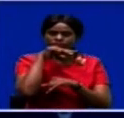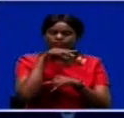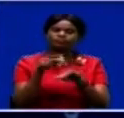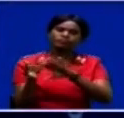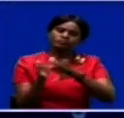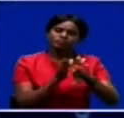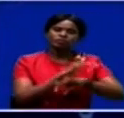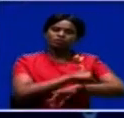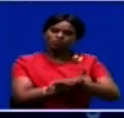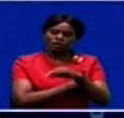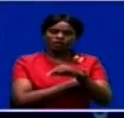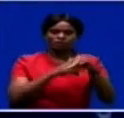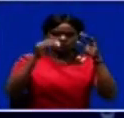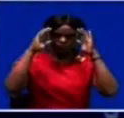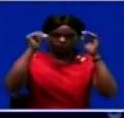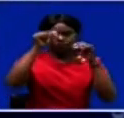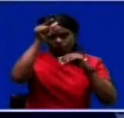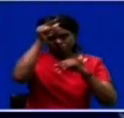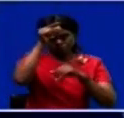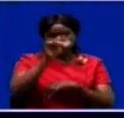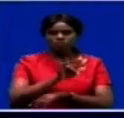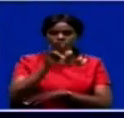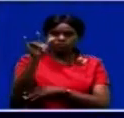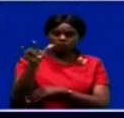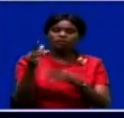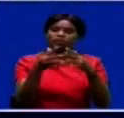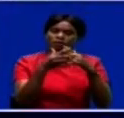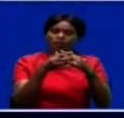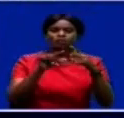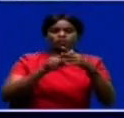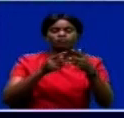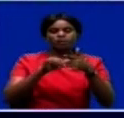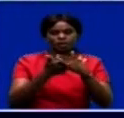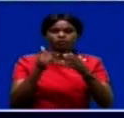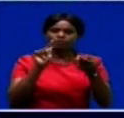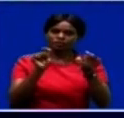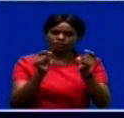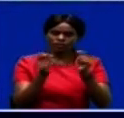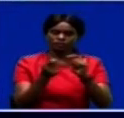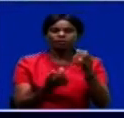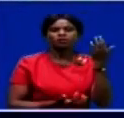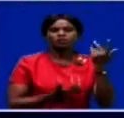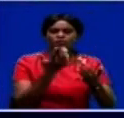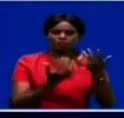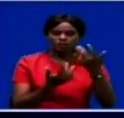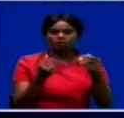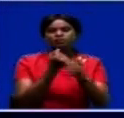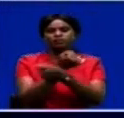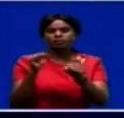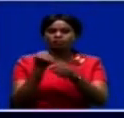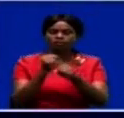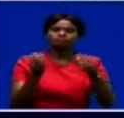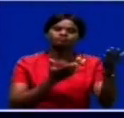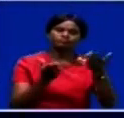Now, First Lady Esther Lungu says her trip to the United States of America is the beginning of the transformation of the fire and rescue services